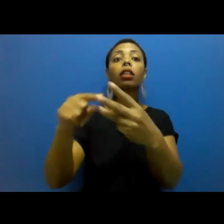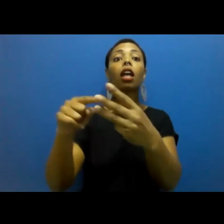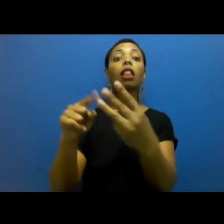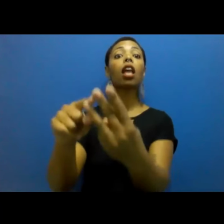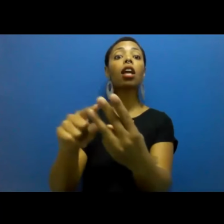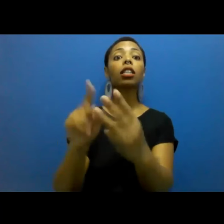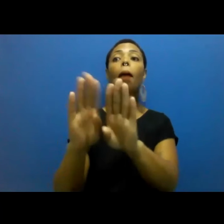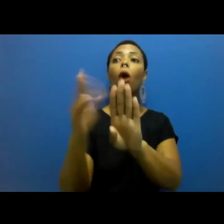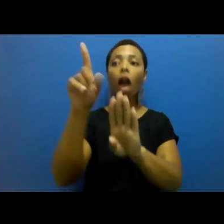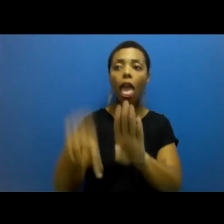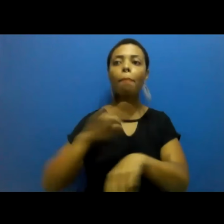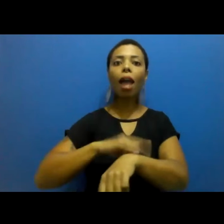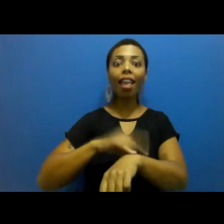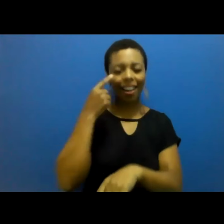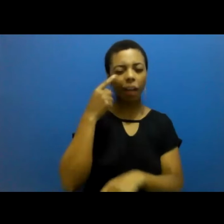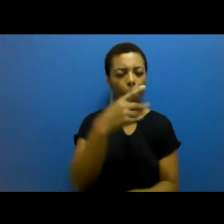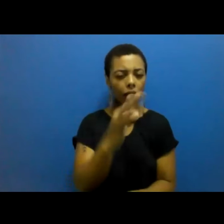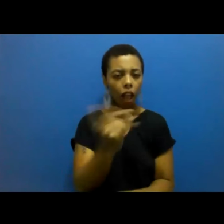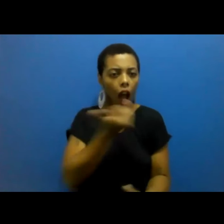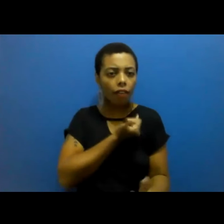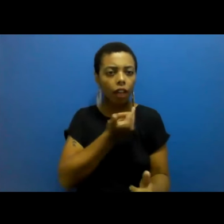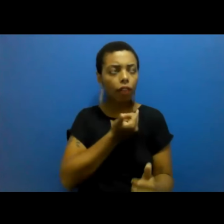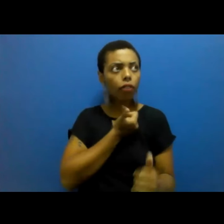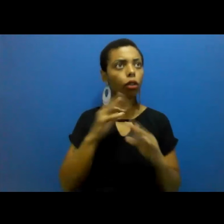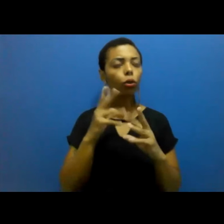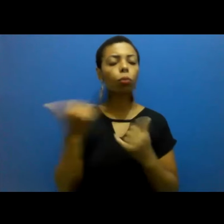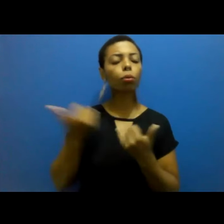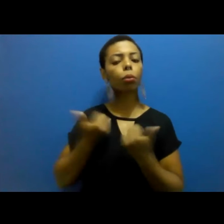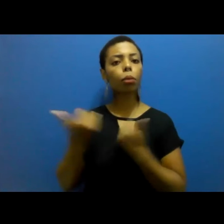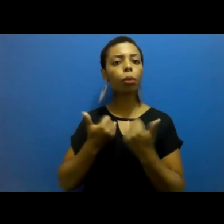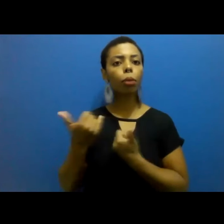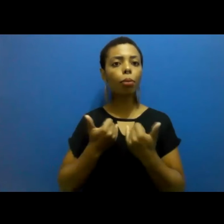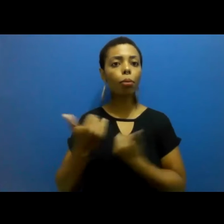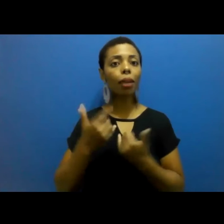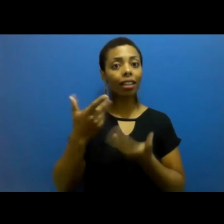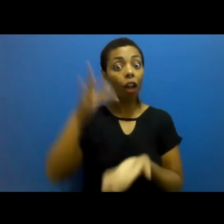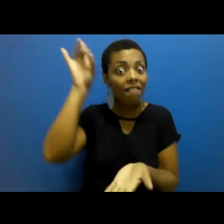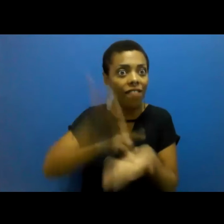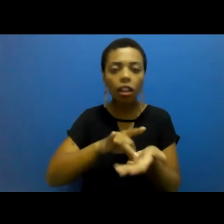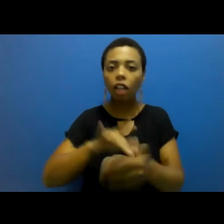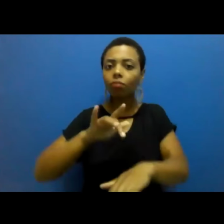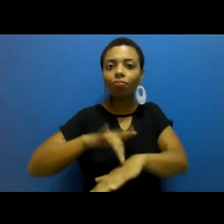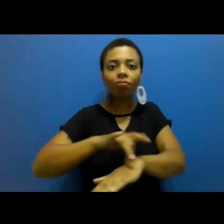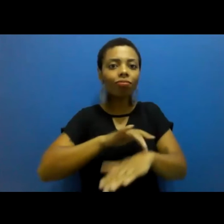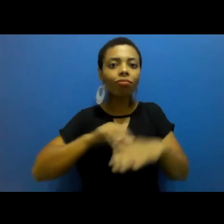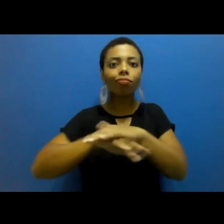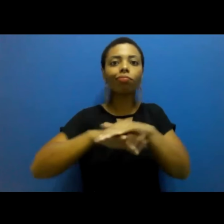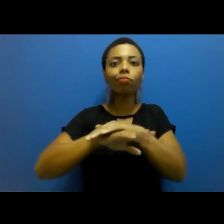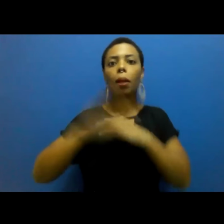bathroom. So that's really strong tactile, really direct